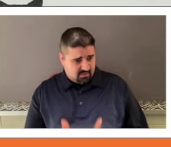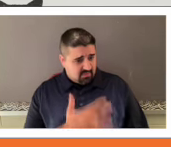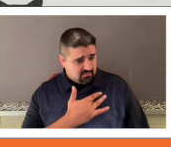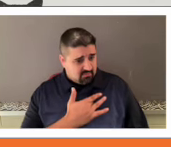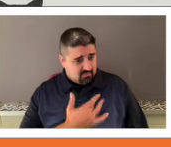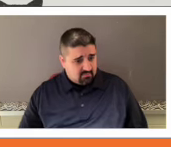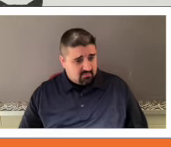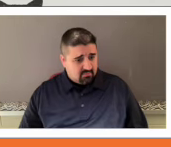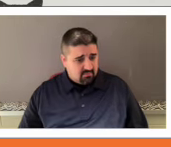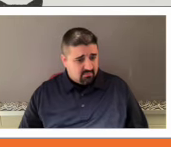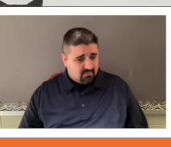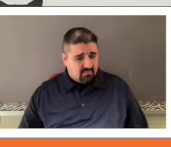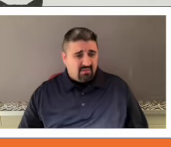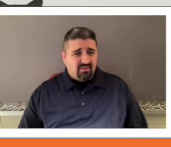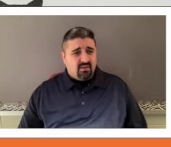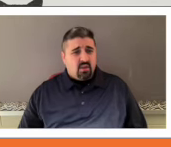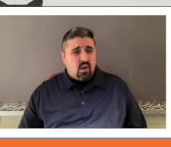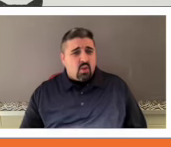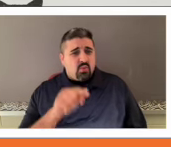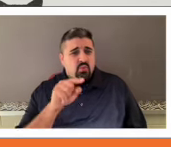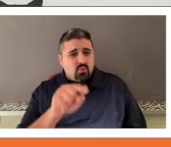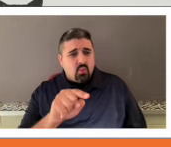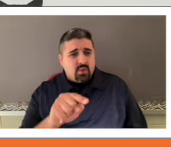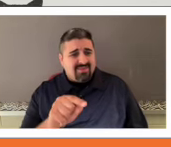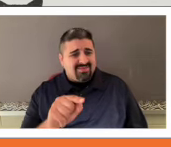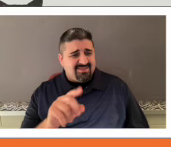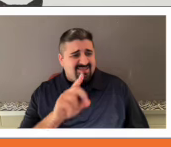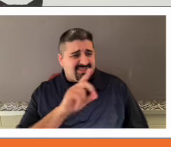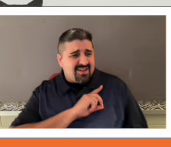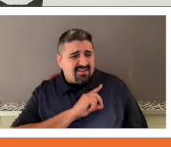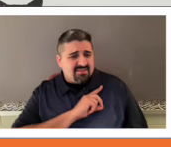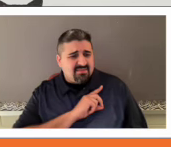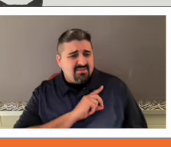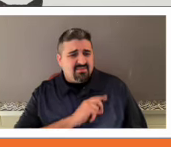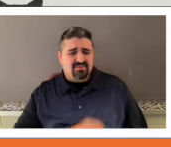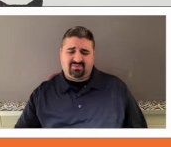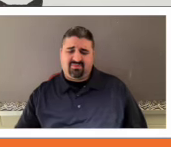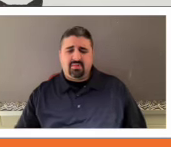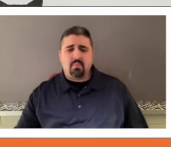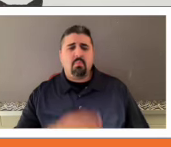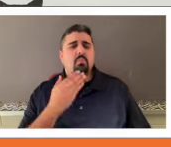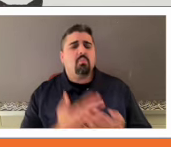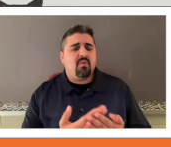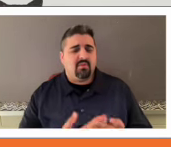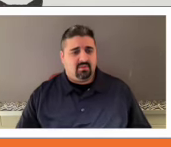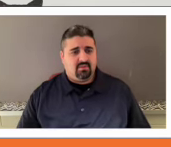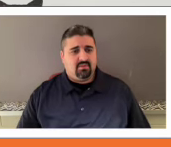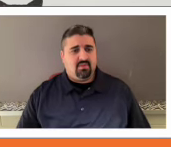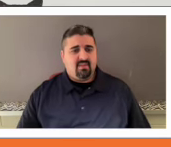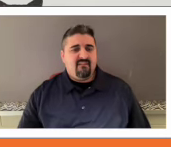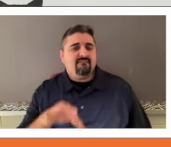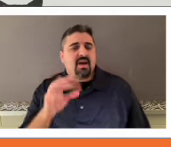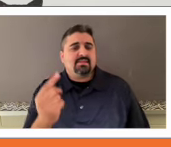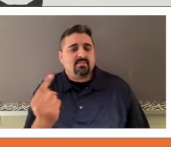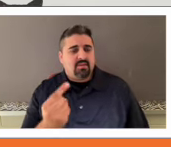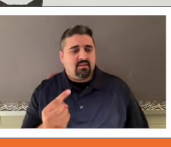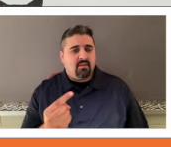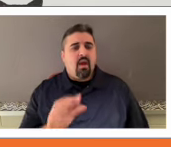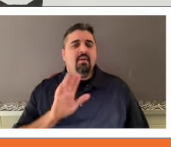Touch me, I said. Prove you're a detective, said Rosamond. Find